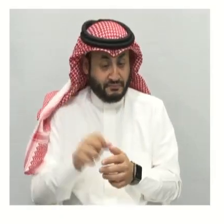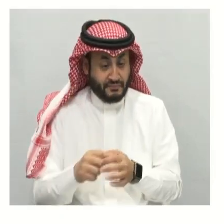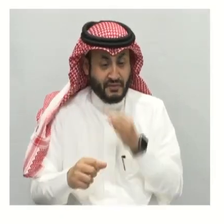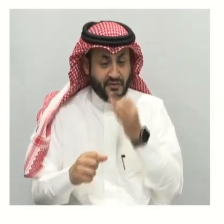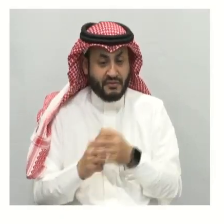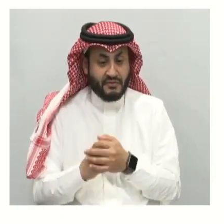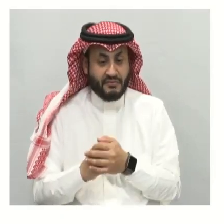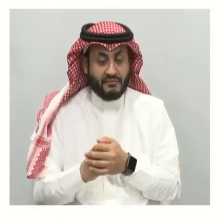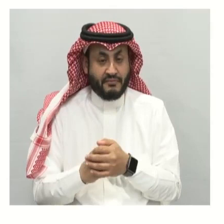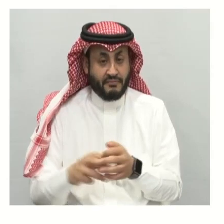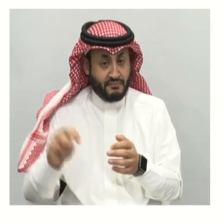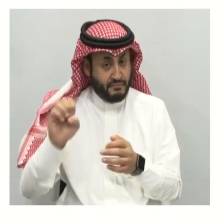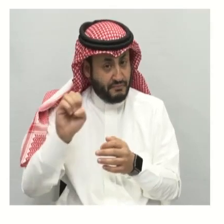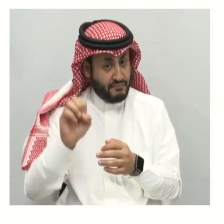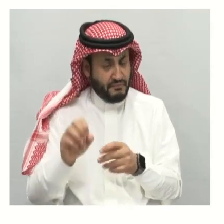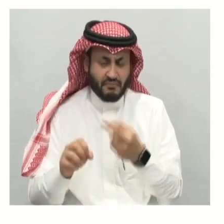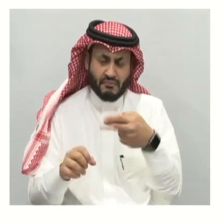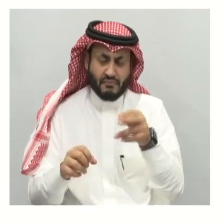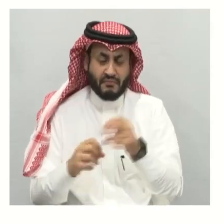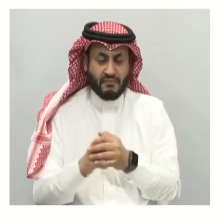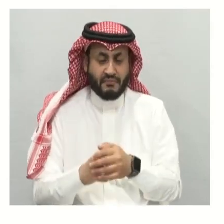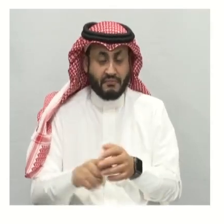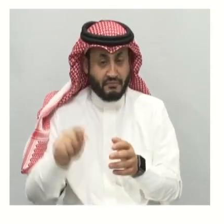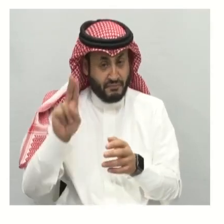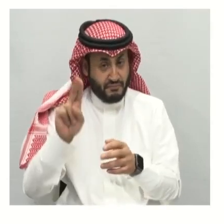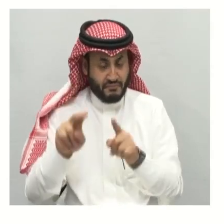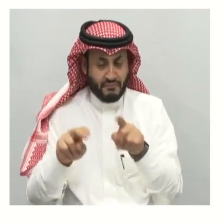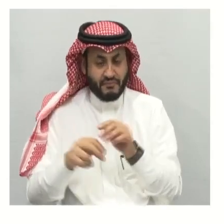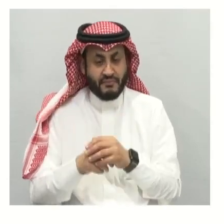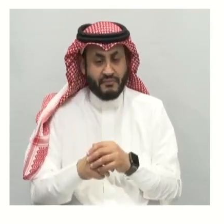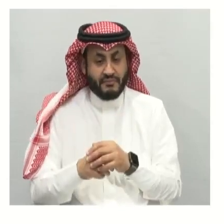Sunday. Monday, Tuesday,